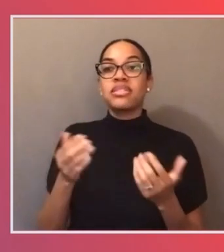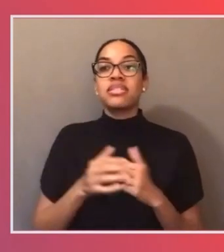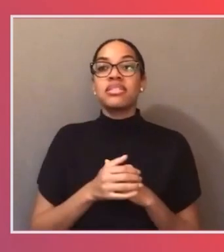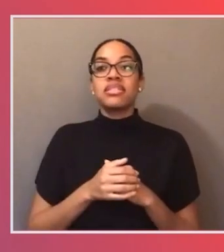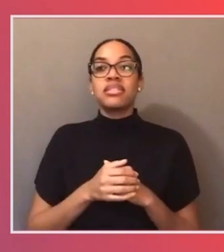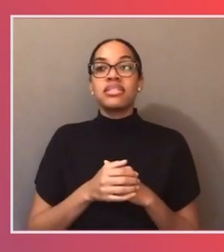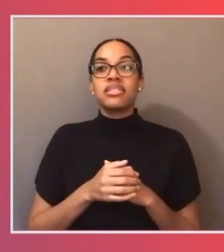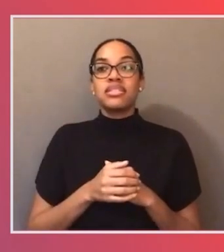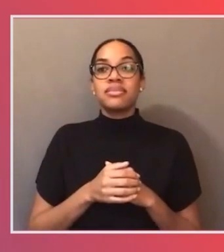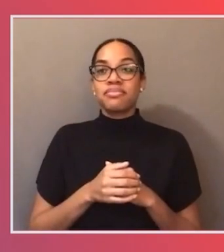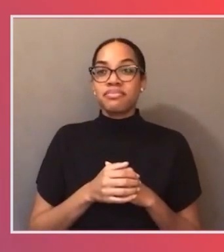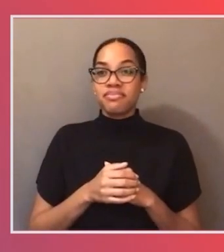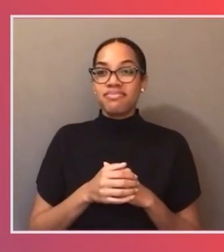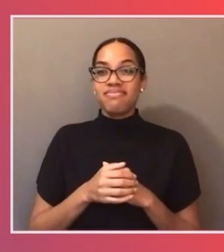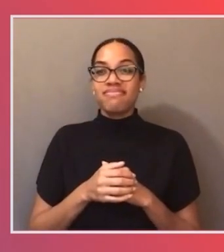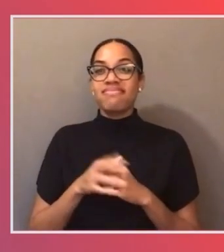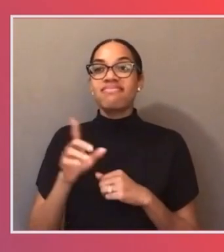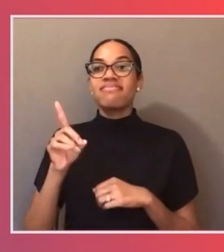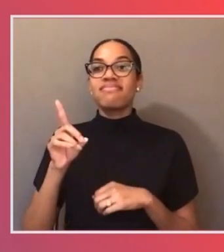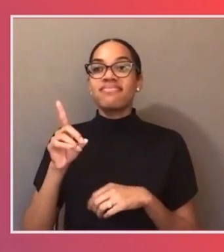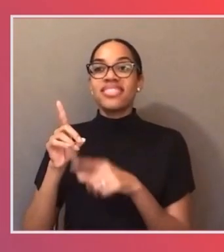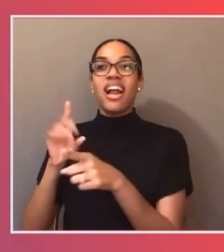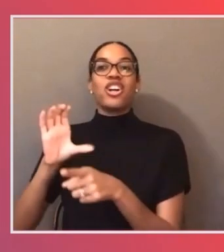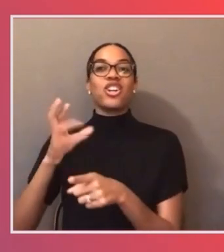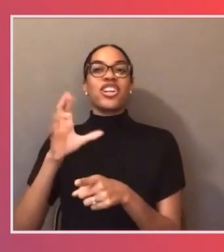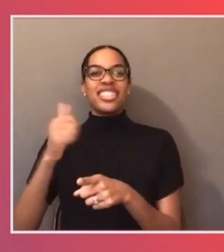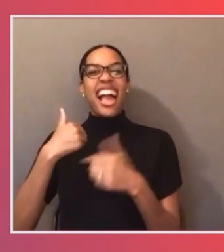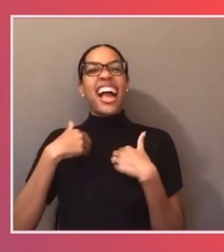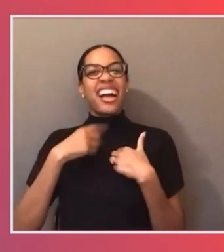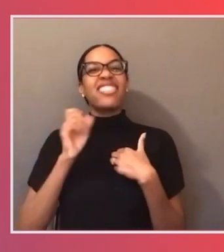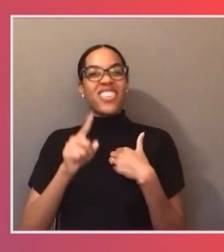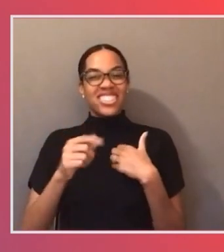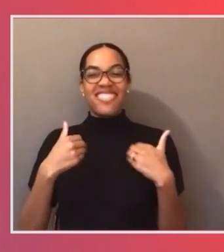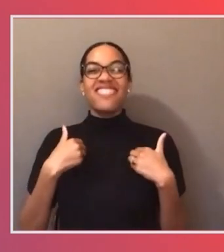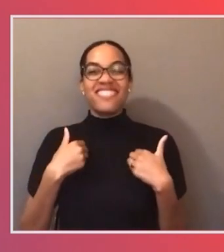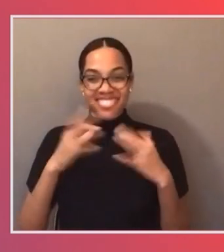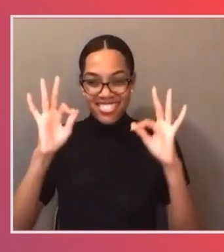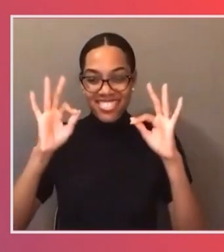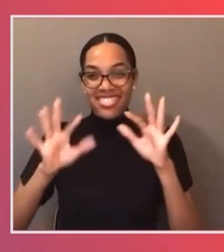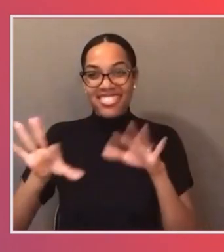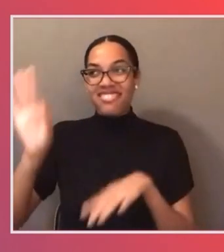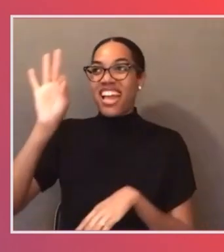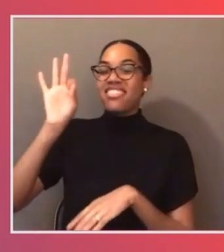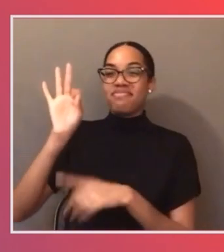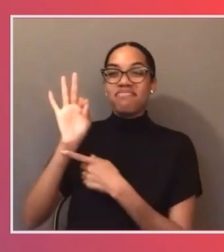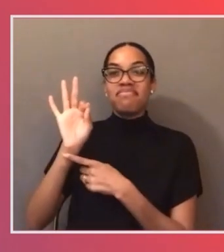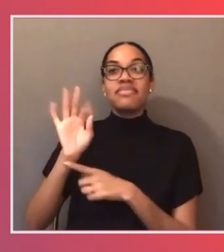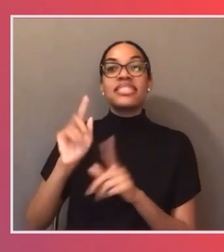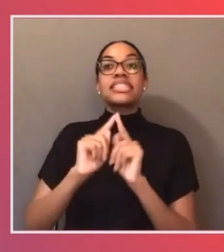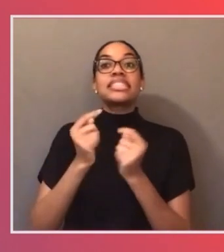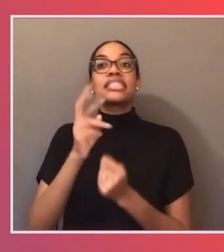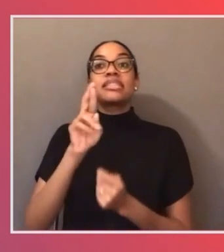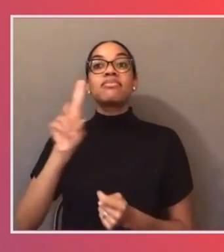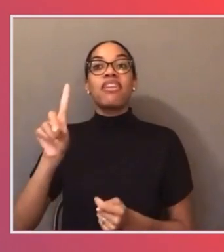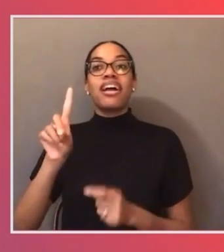Yeah, all right, I have a great question. Team Rutt, which Avenger said this?